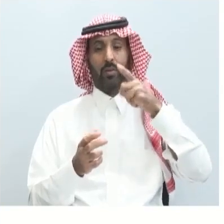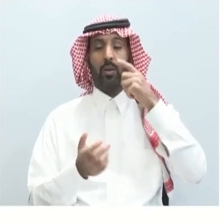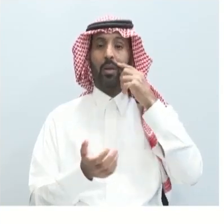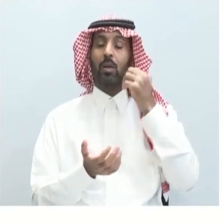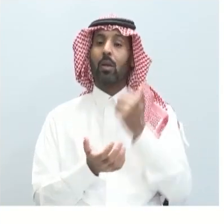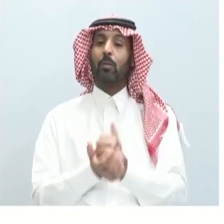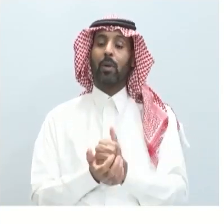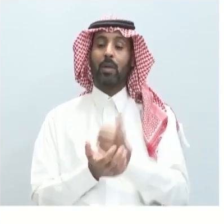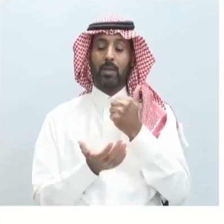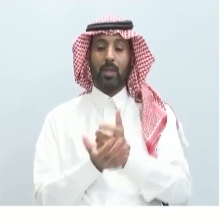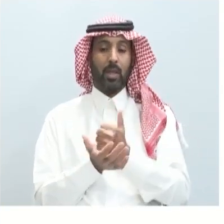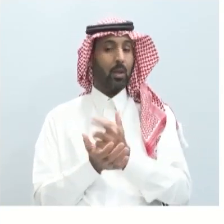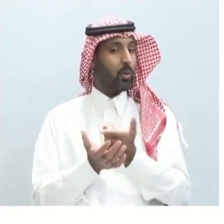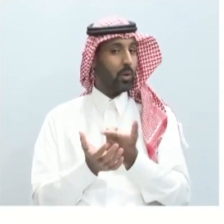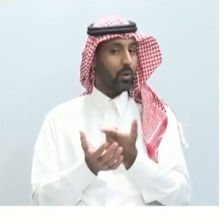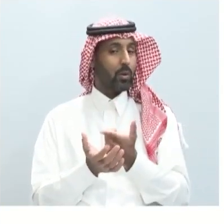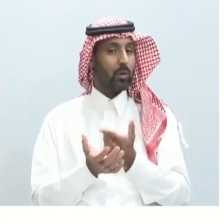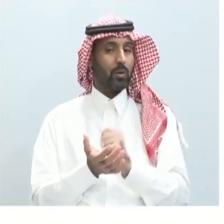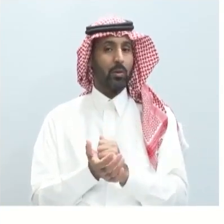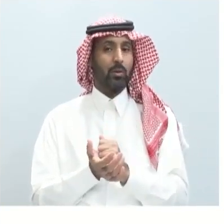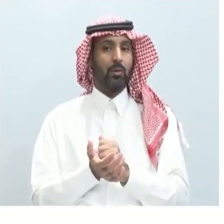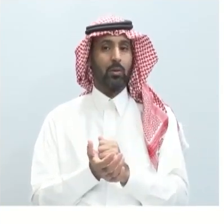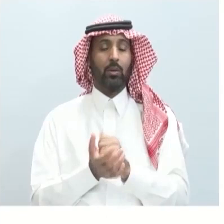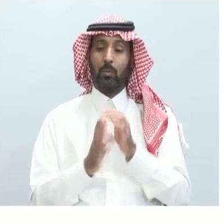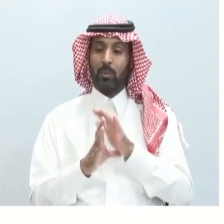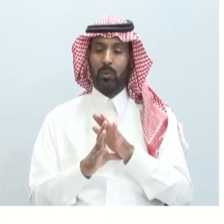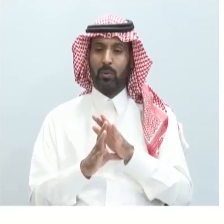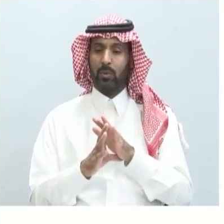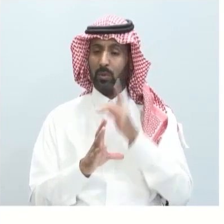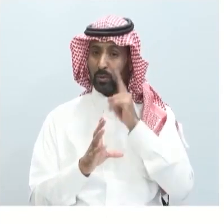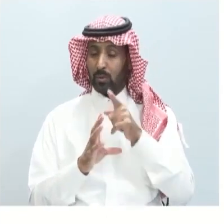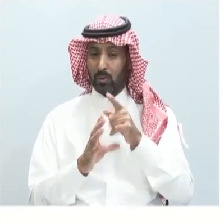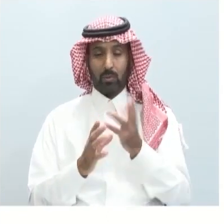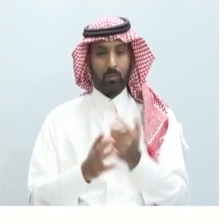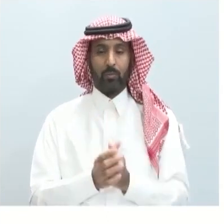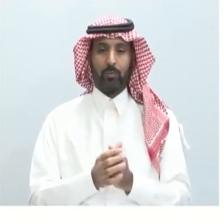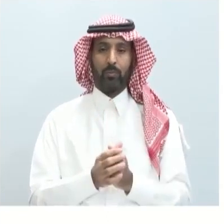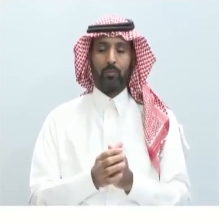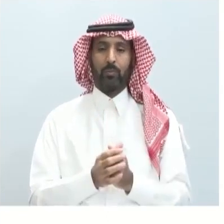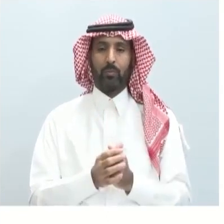It's based on what? You can scan the text for the word based on.